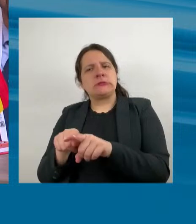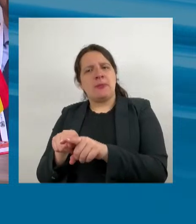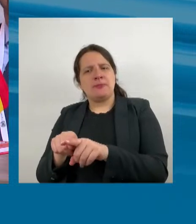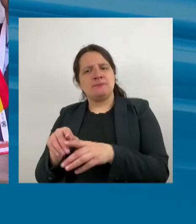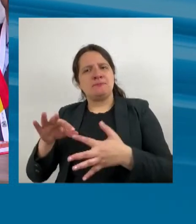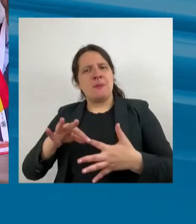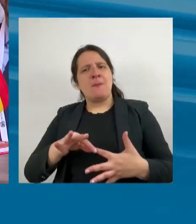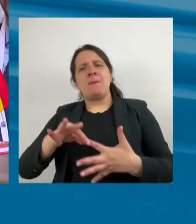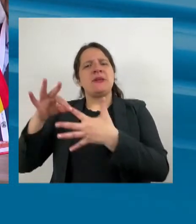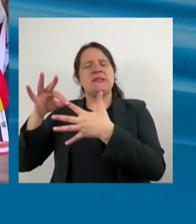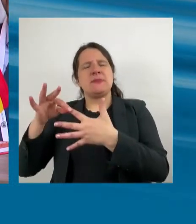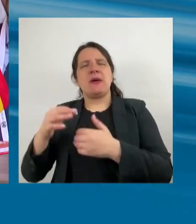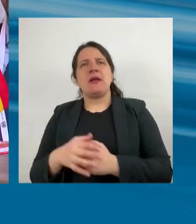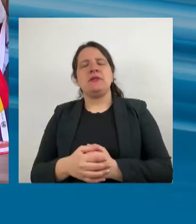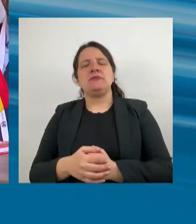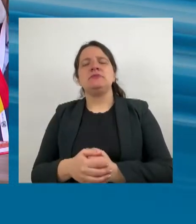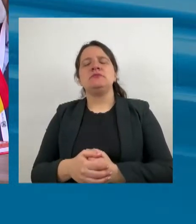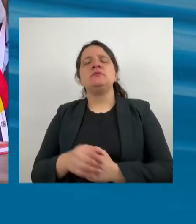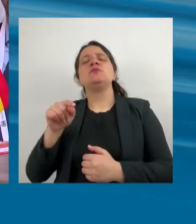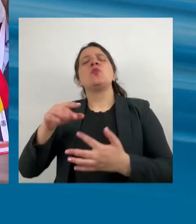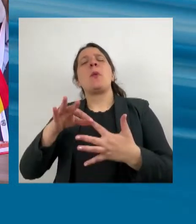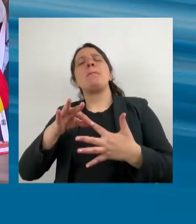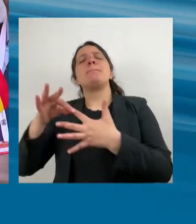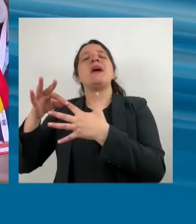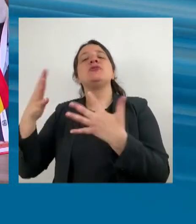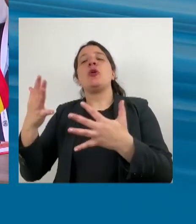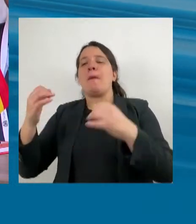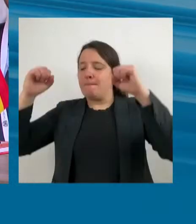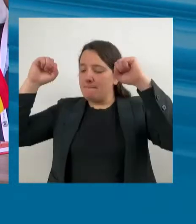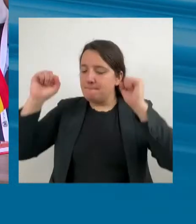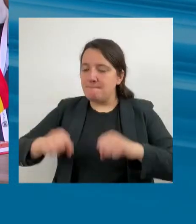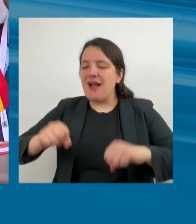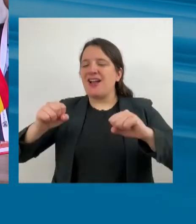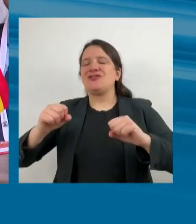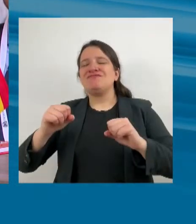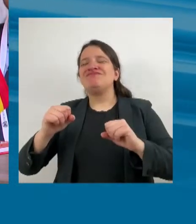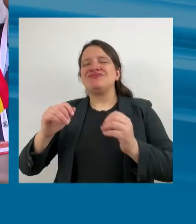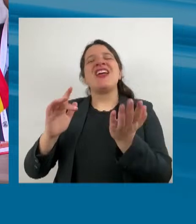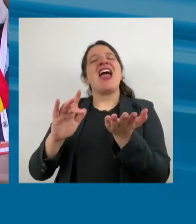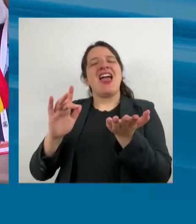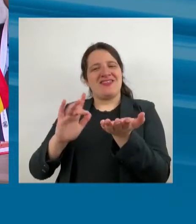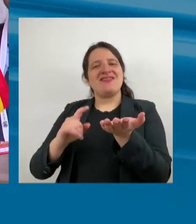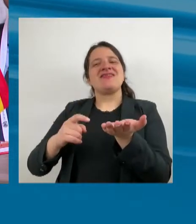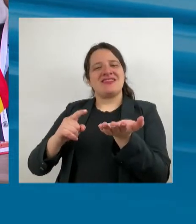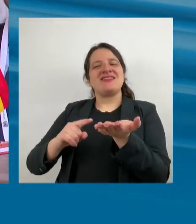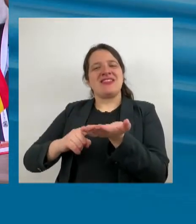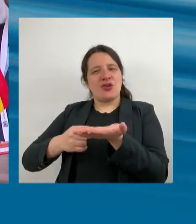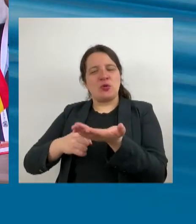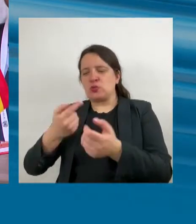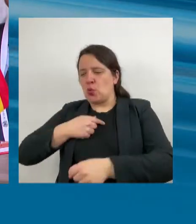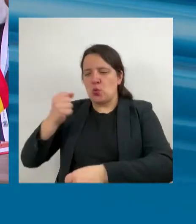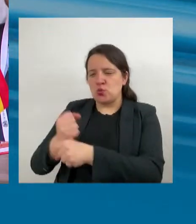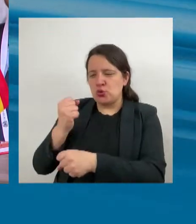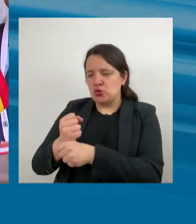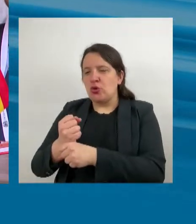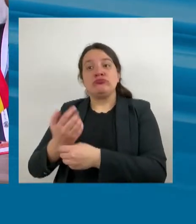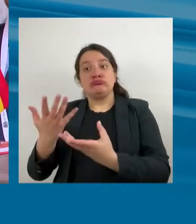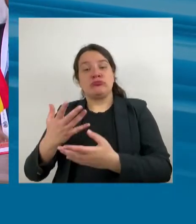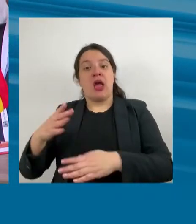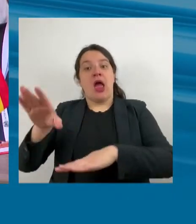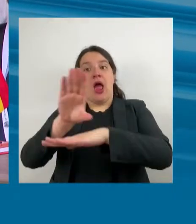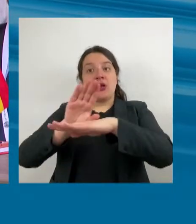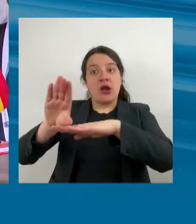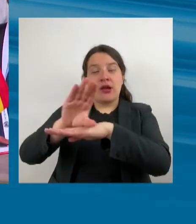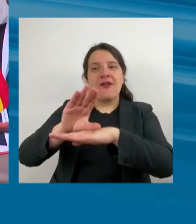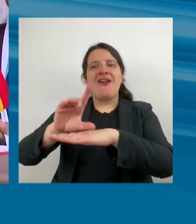in our commitment to work alongside partners in Latin America and the Caribbean to combat racism and promote respect